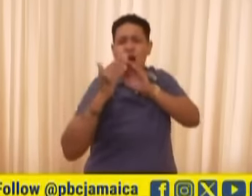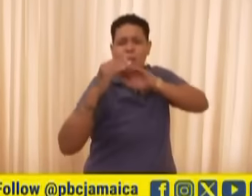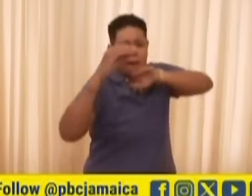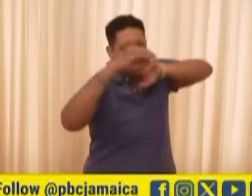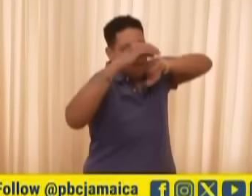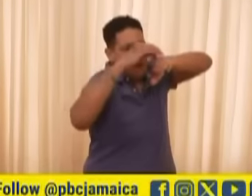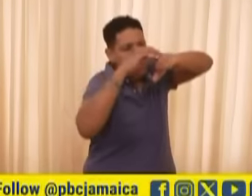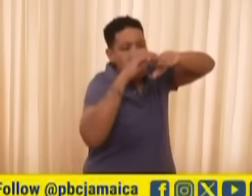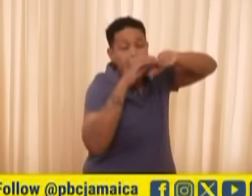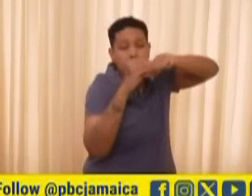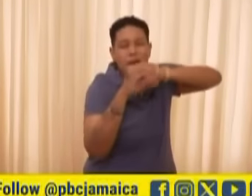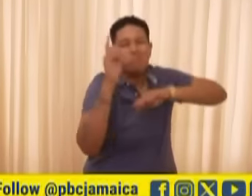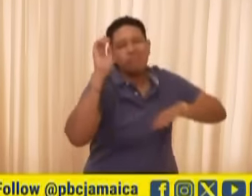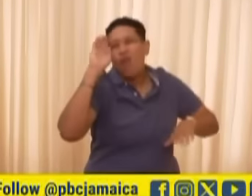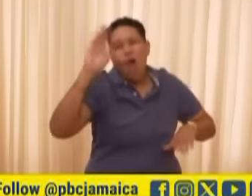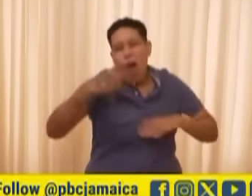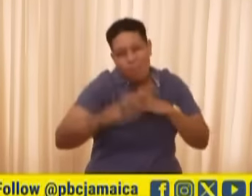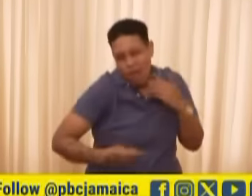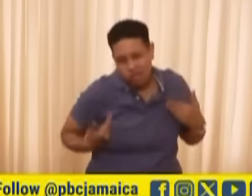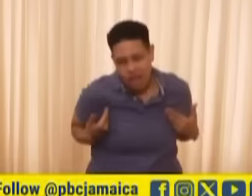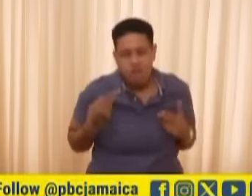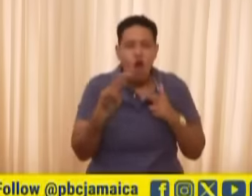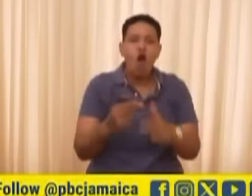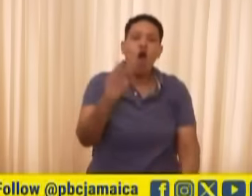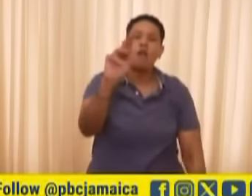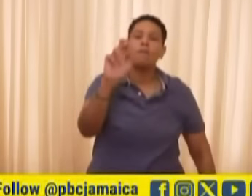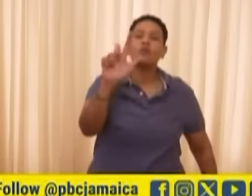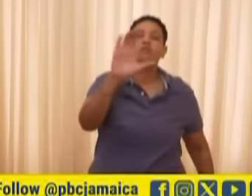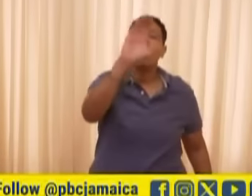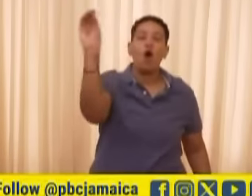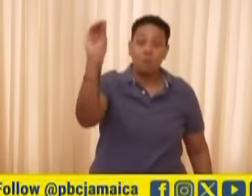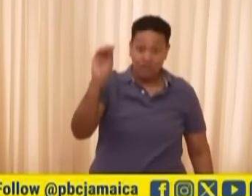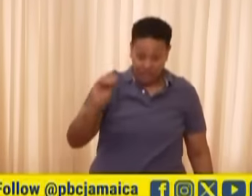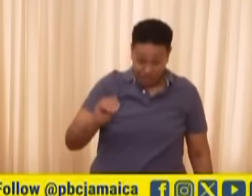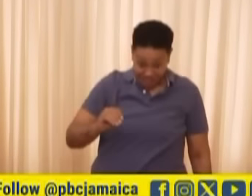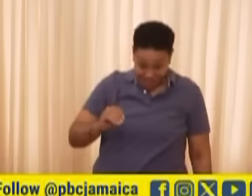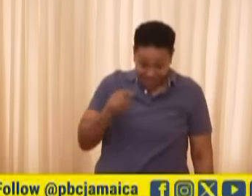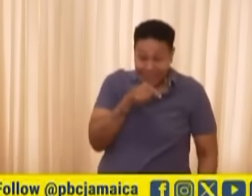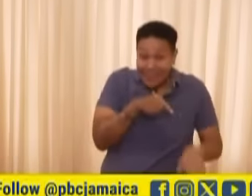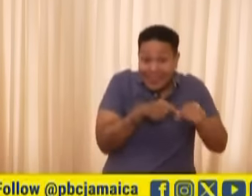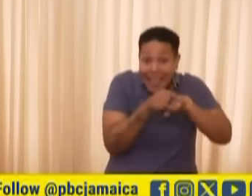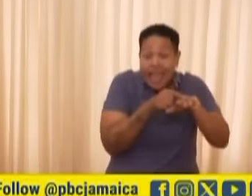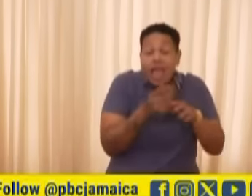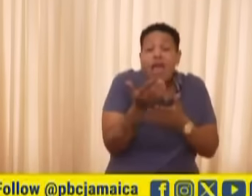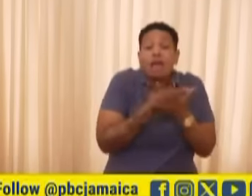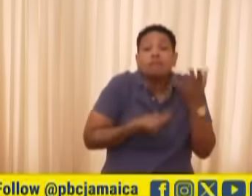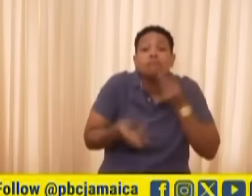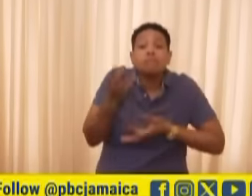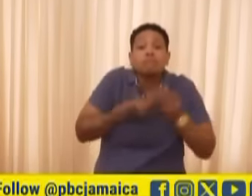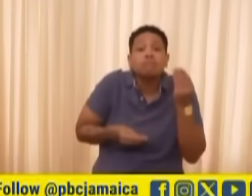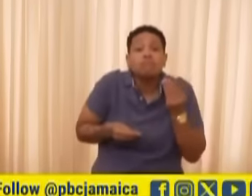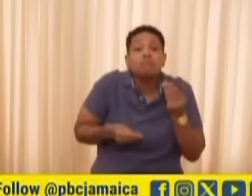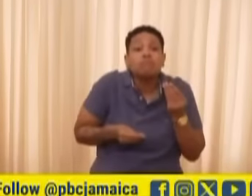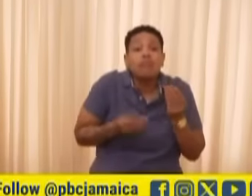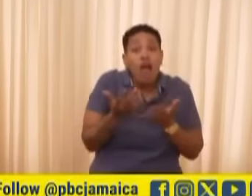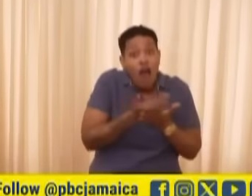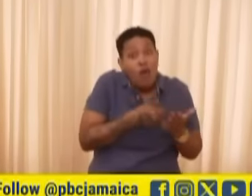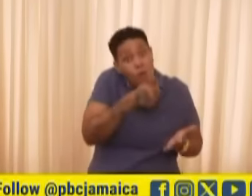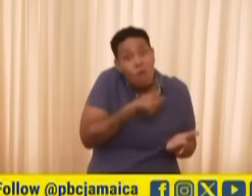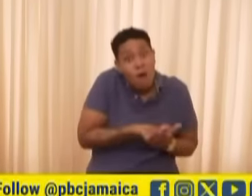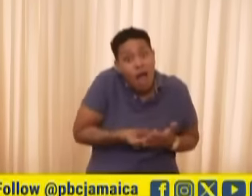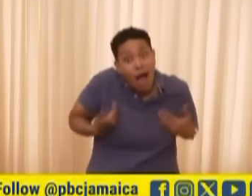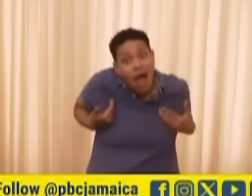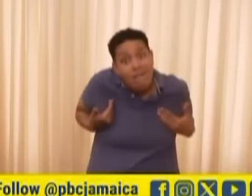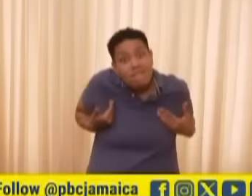of revenues that they can spend at their own ledger, that